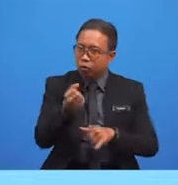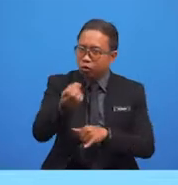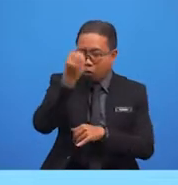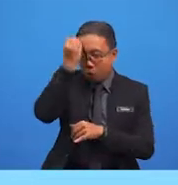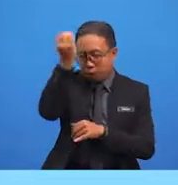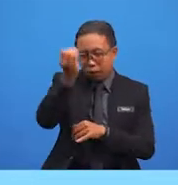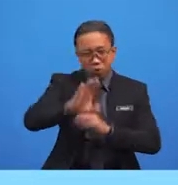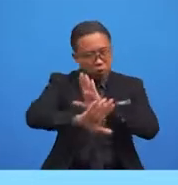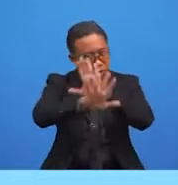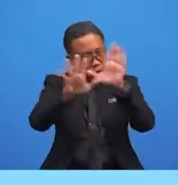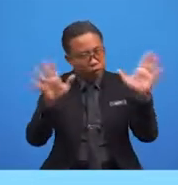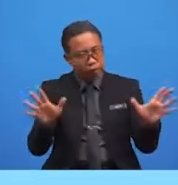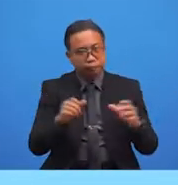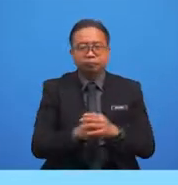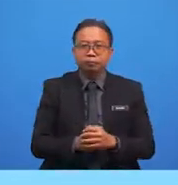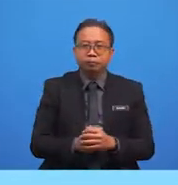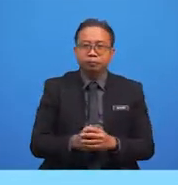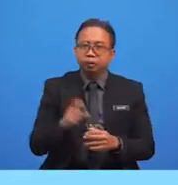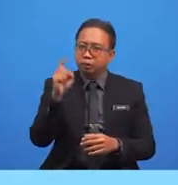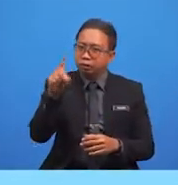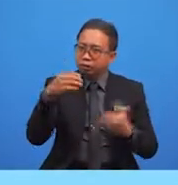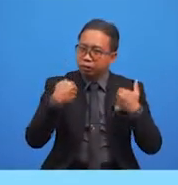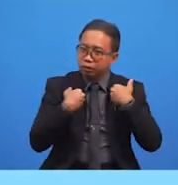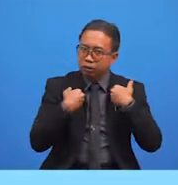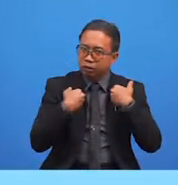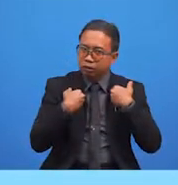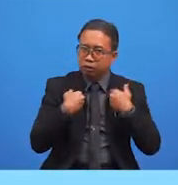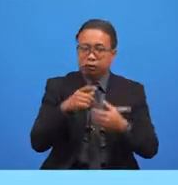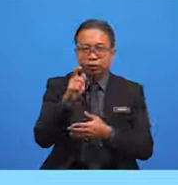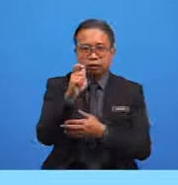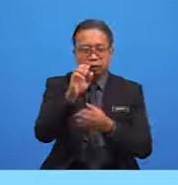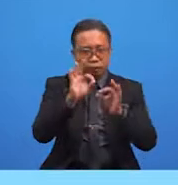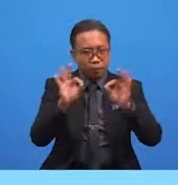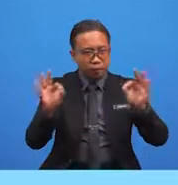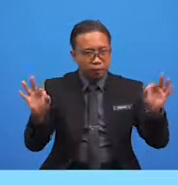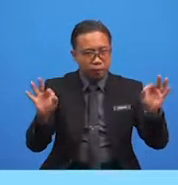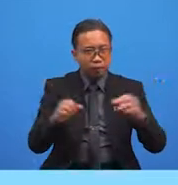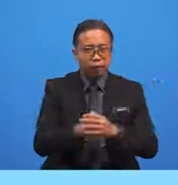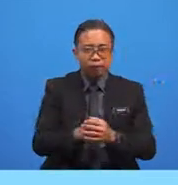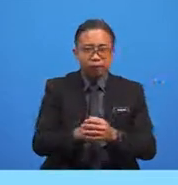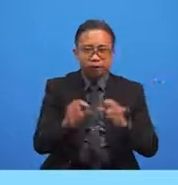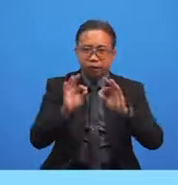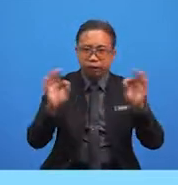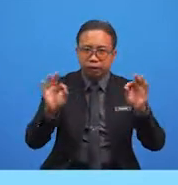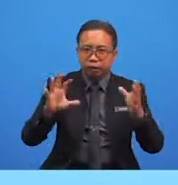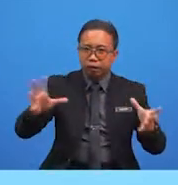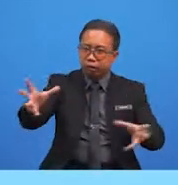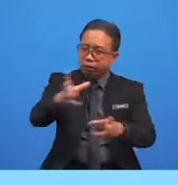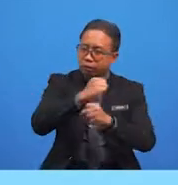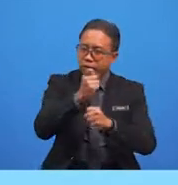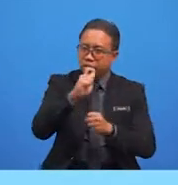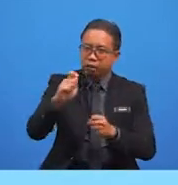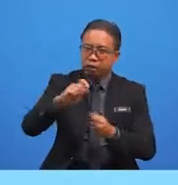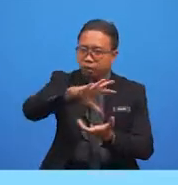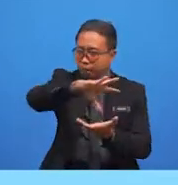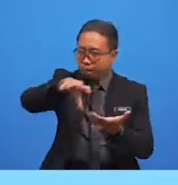clearly. Make sure it contains a thesis statement, a sentence that summarizes the